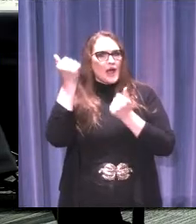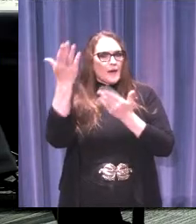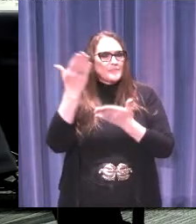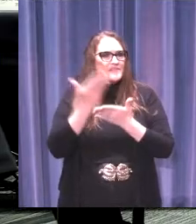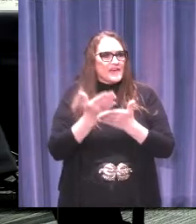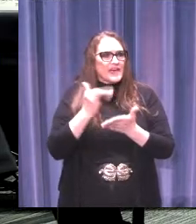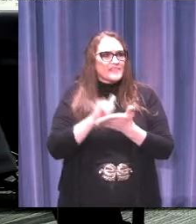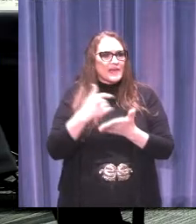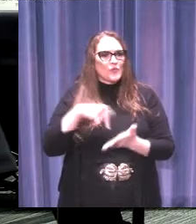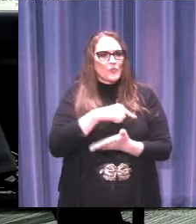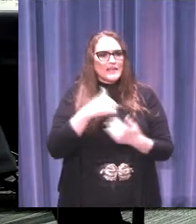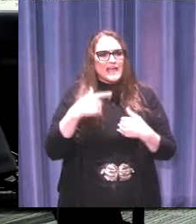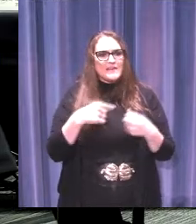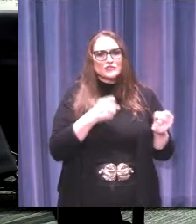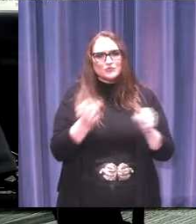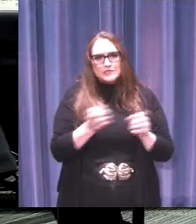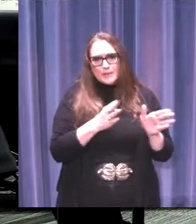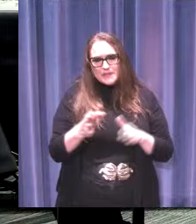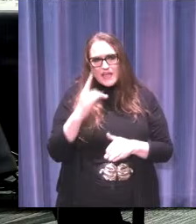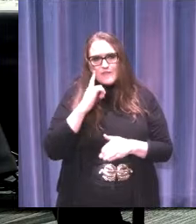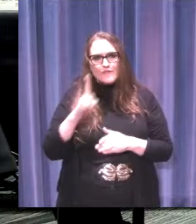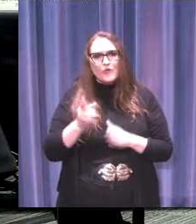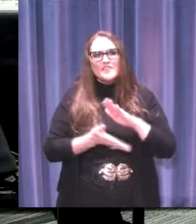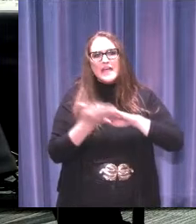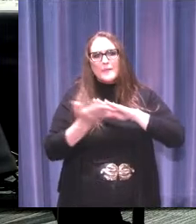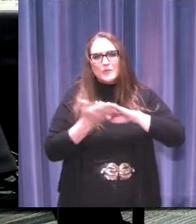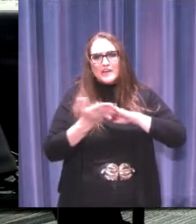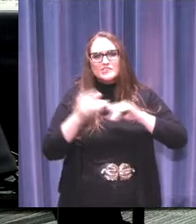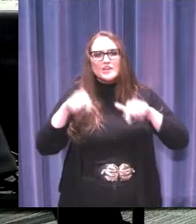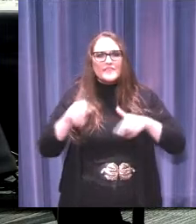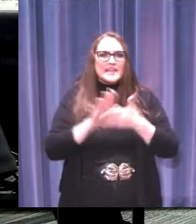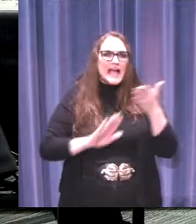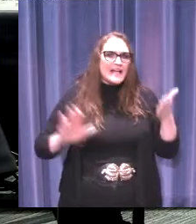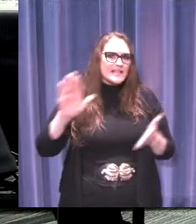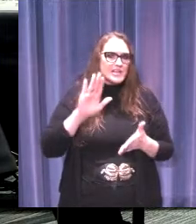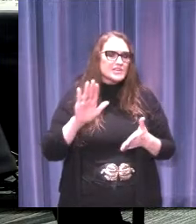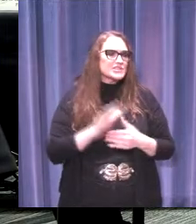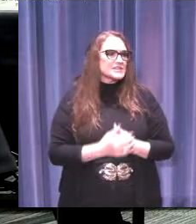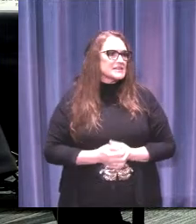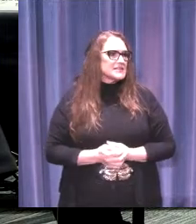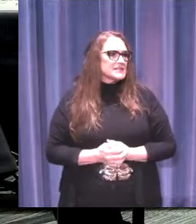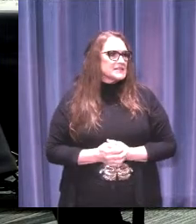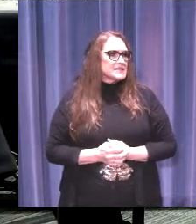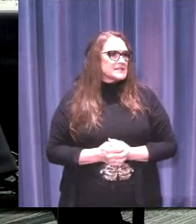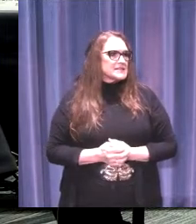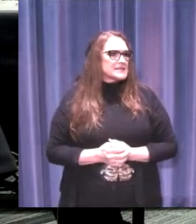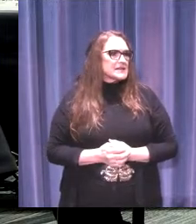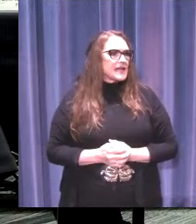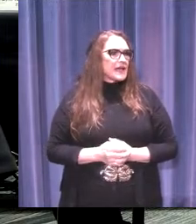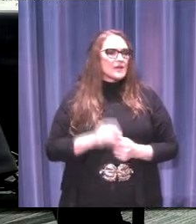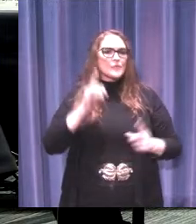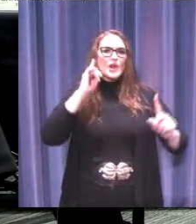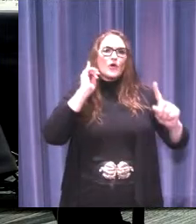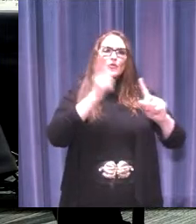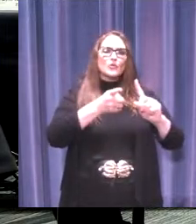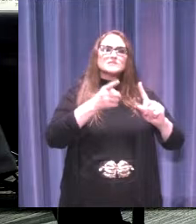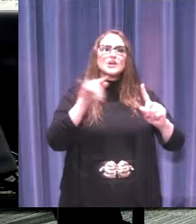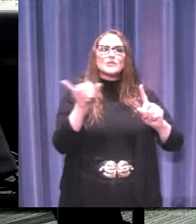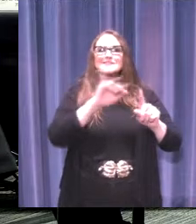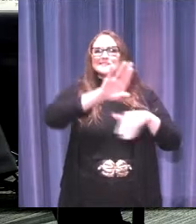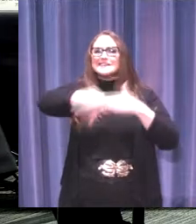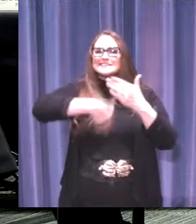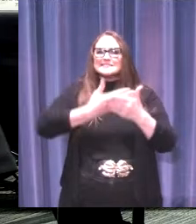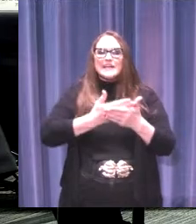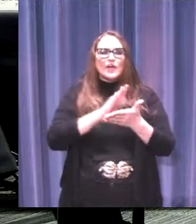fact that we have a strategic plan for the operations of the college, and that what our goals are as the entire